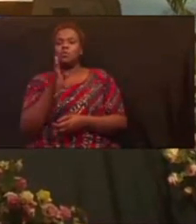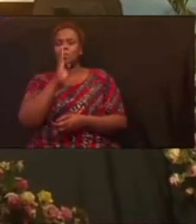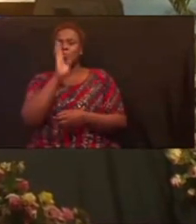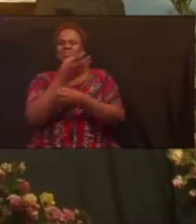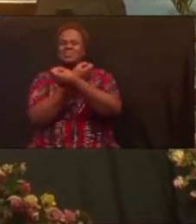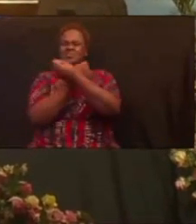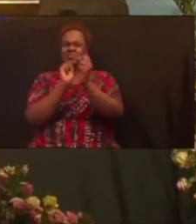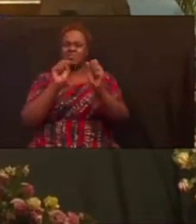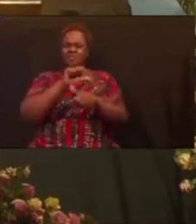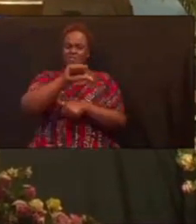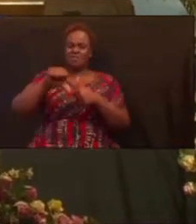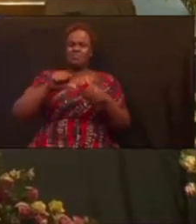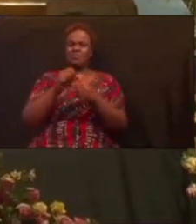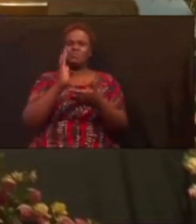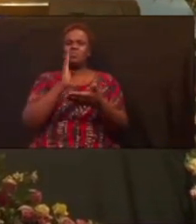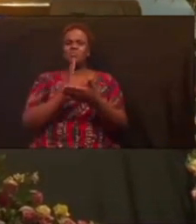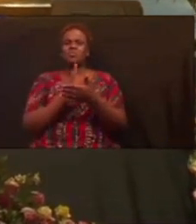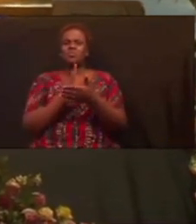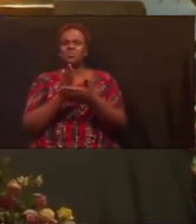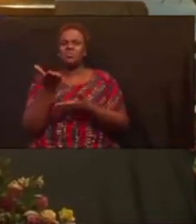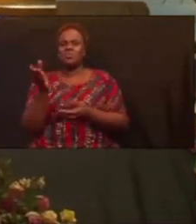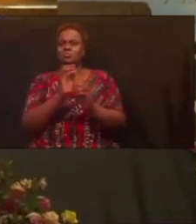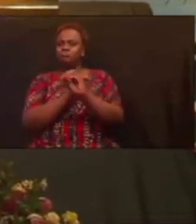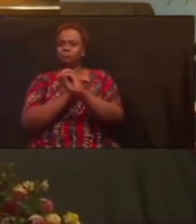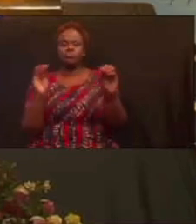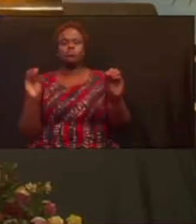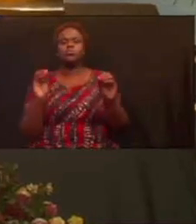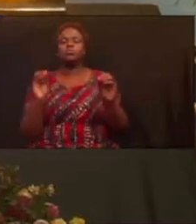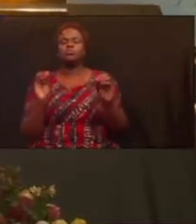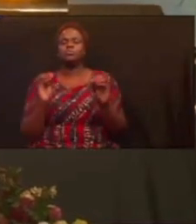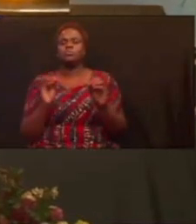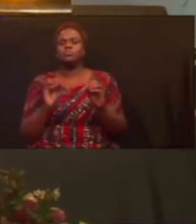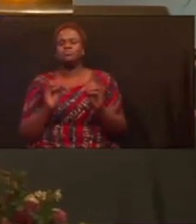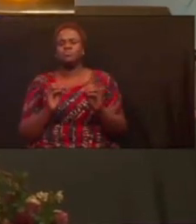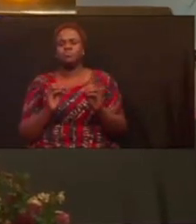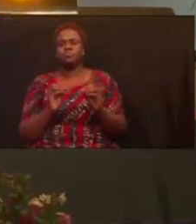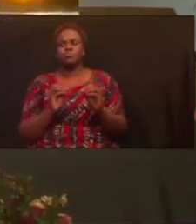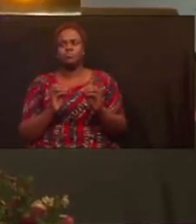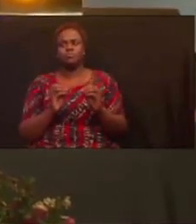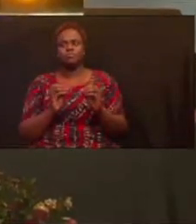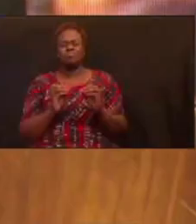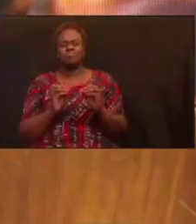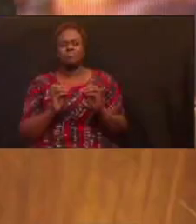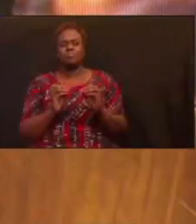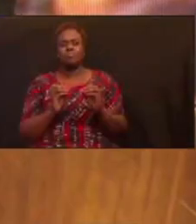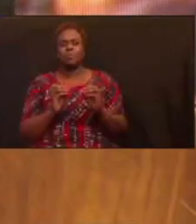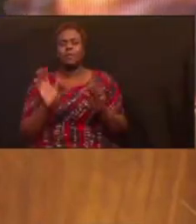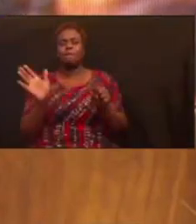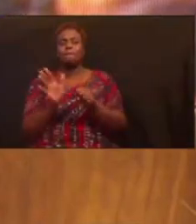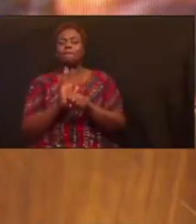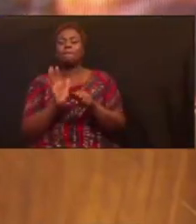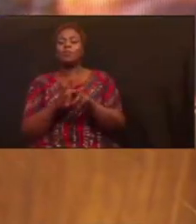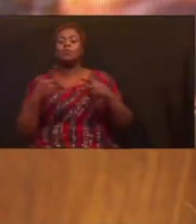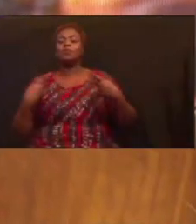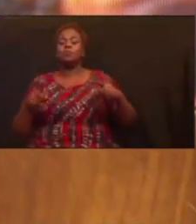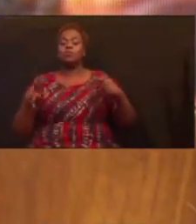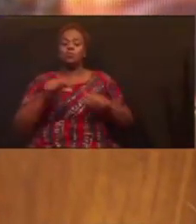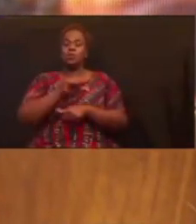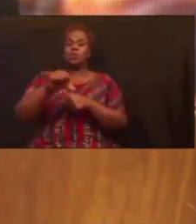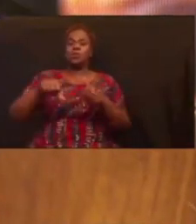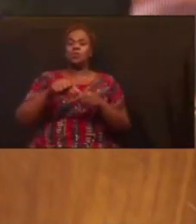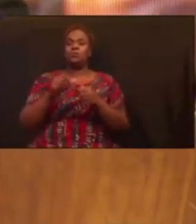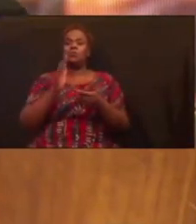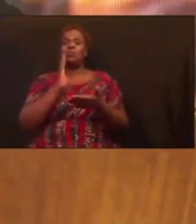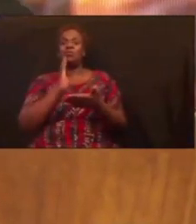the truth. Just because you are around the truth does not mean you will be blessed by it. Many people were around the truth. Some